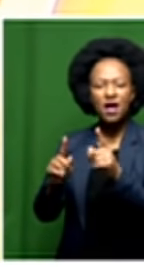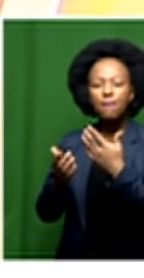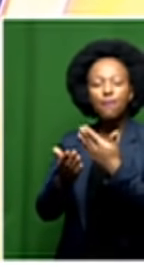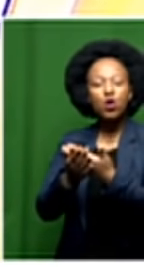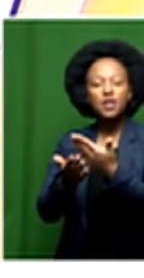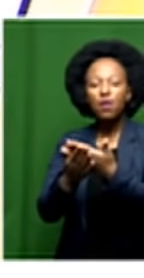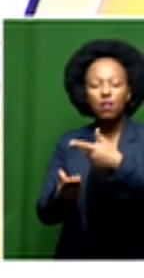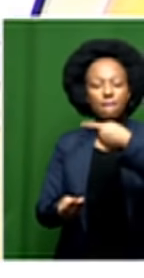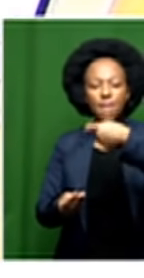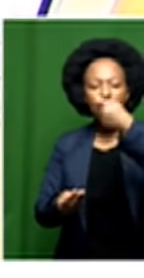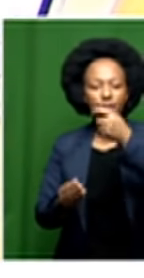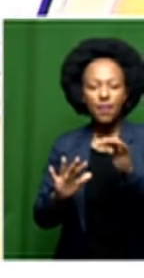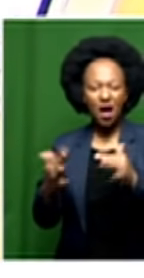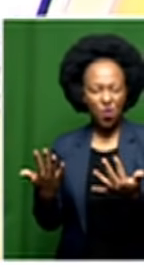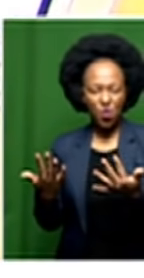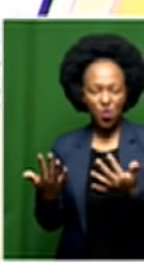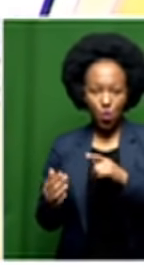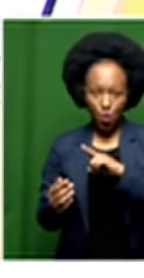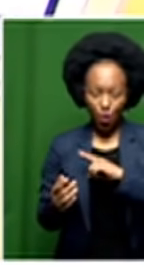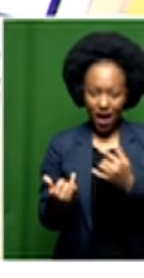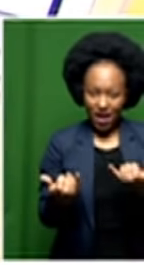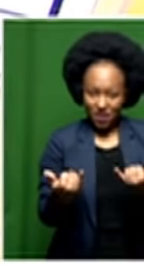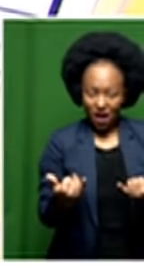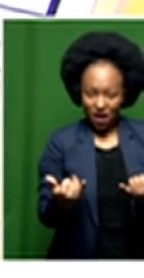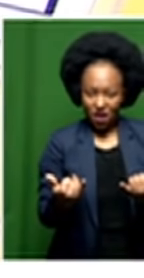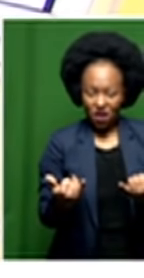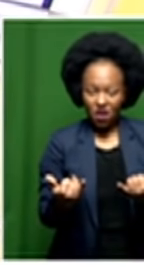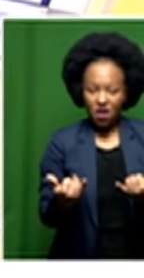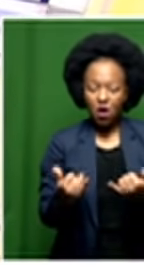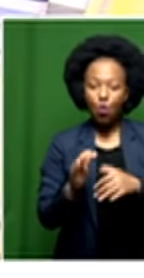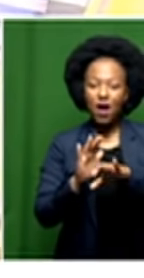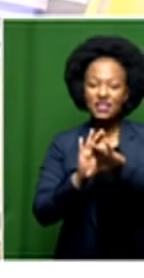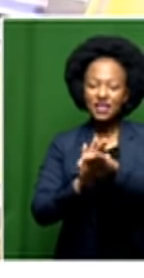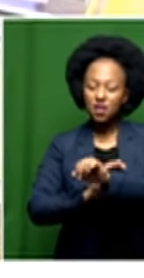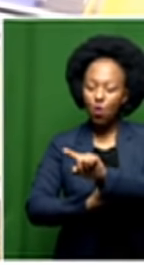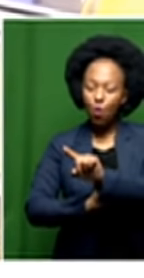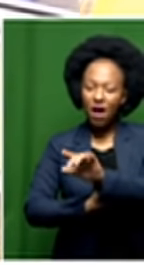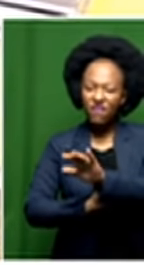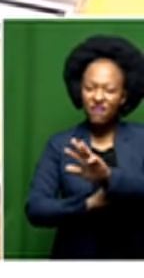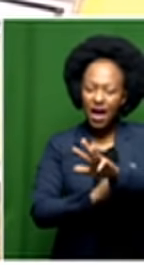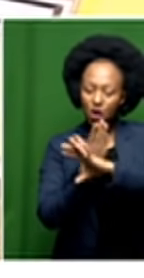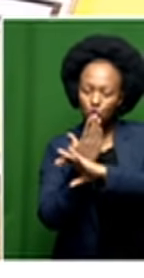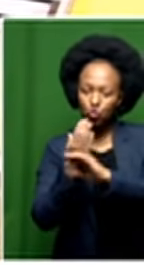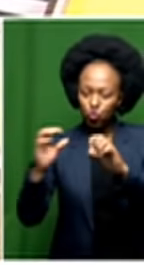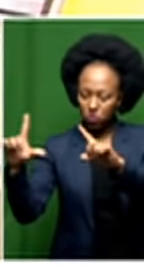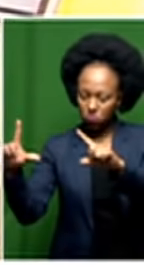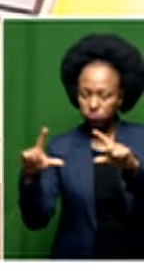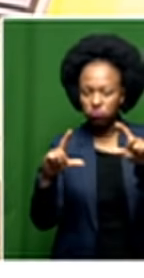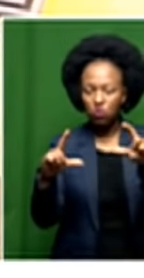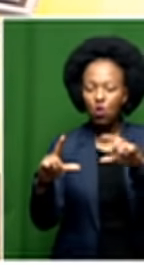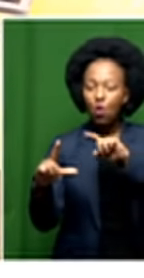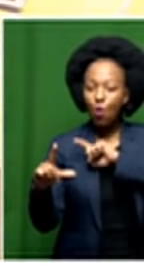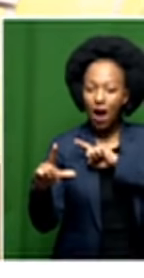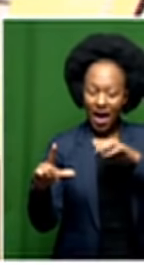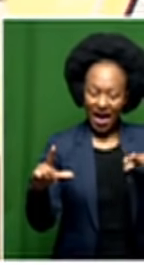Because one would imagine that as things stand right now, as per Section 159 of the Constitution, those